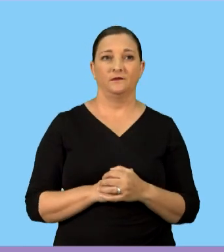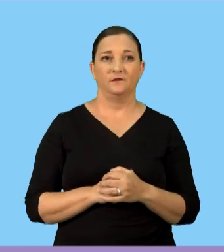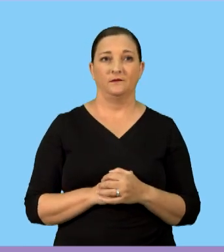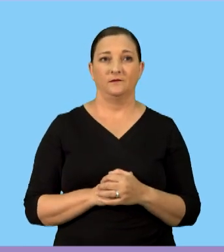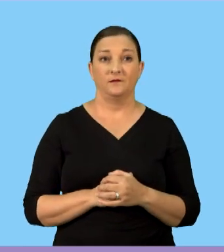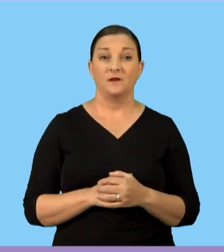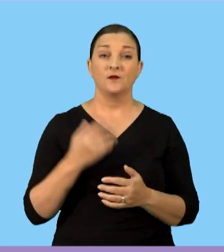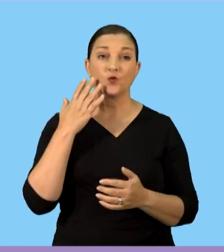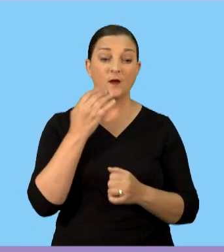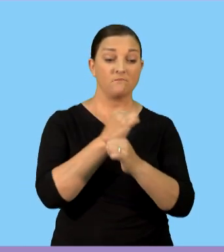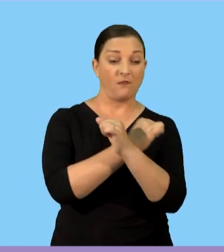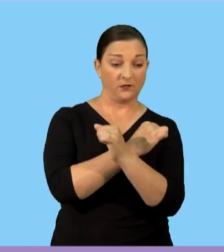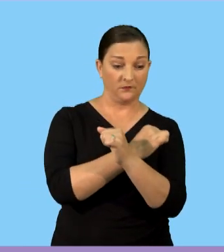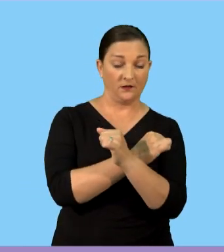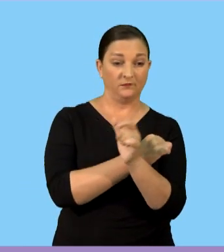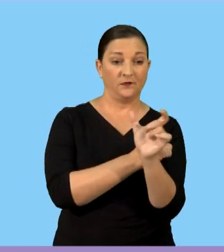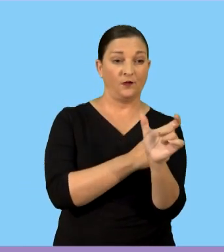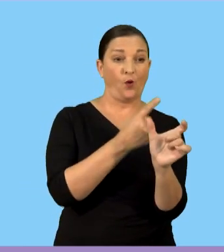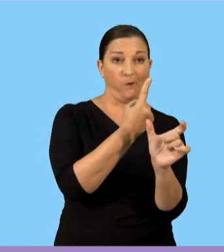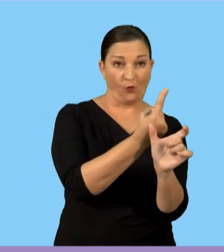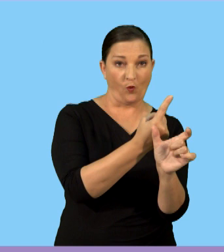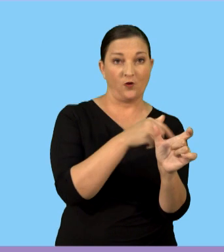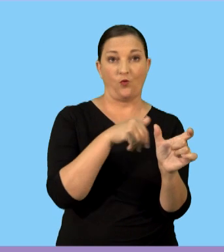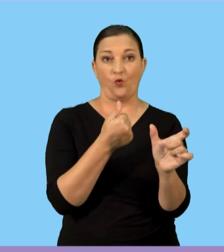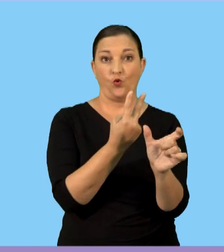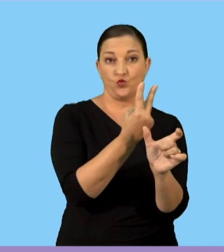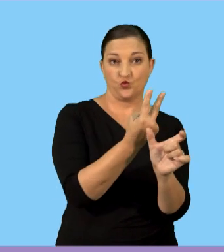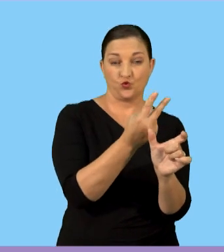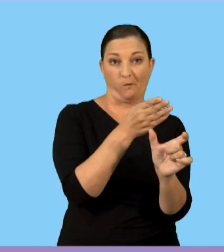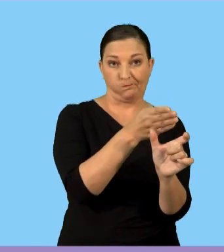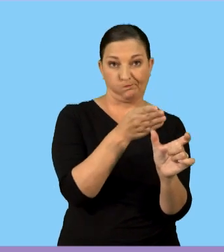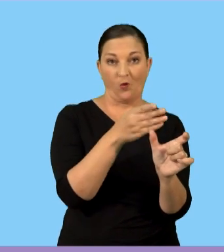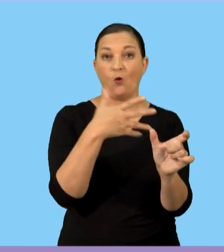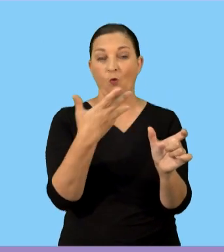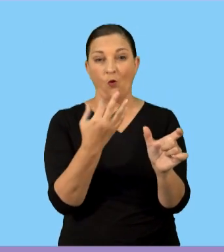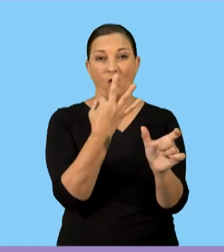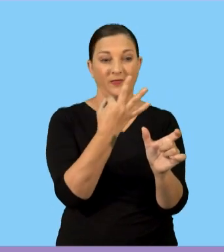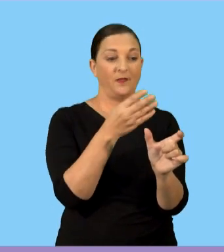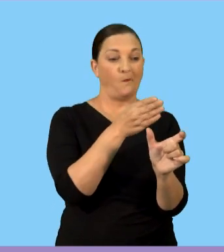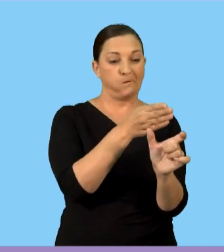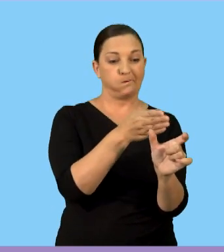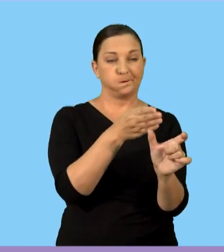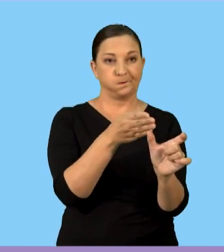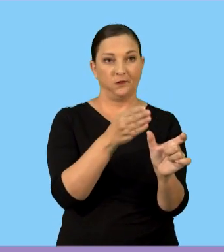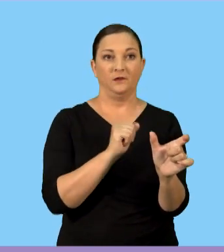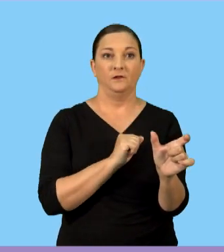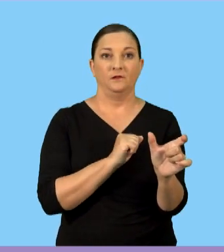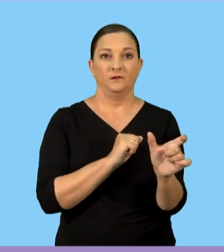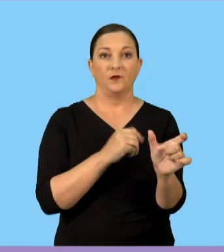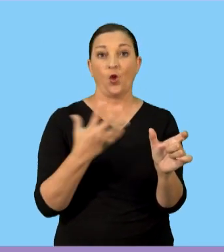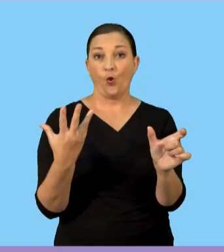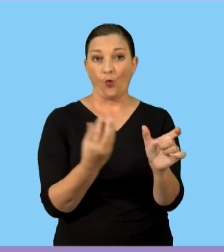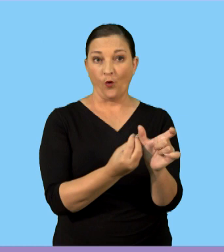So when we multiply a monomial, binomial, or a trinomial with a